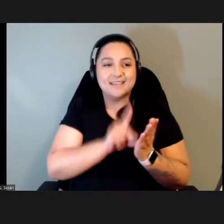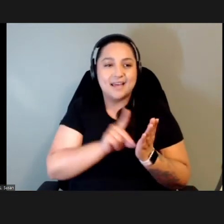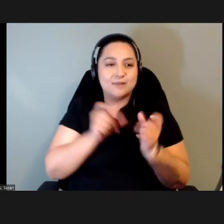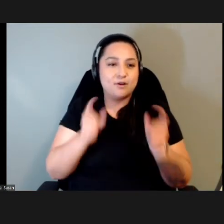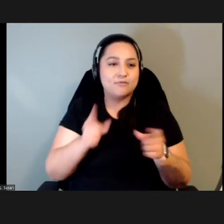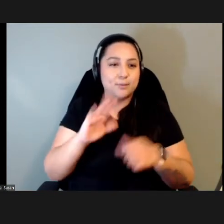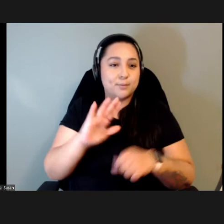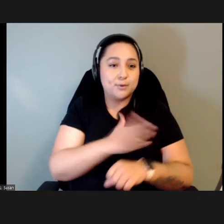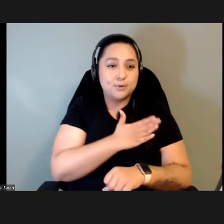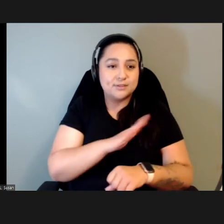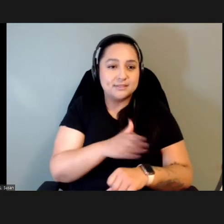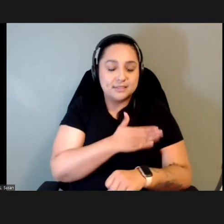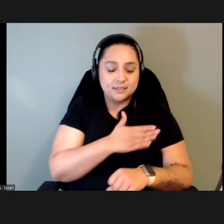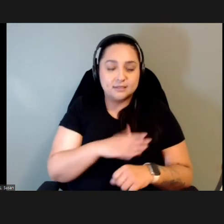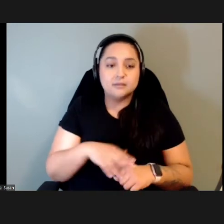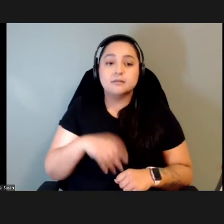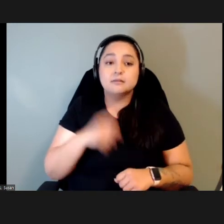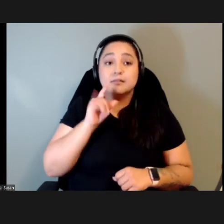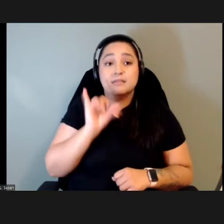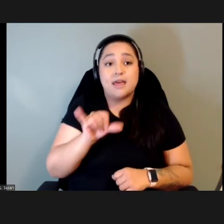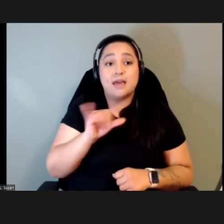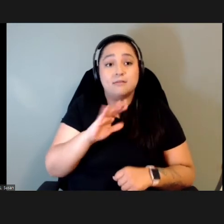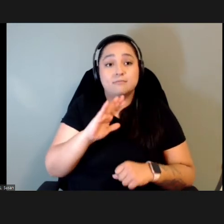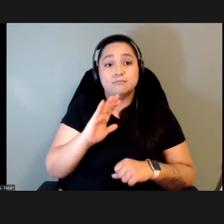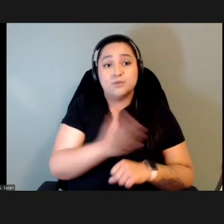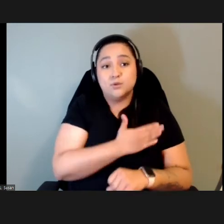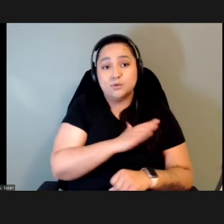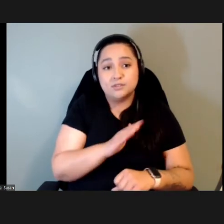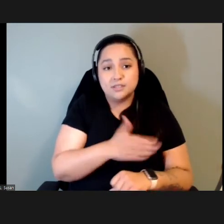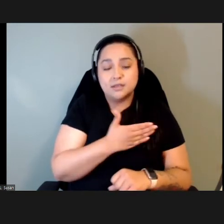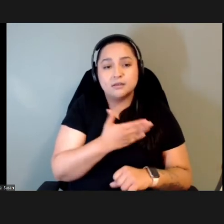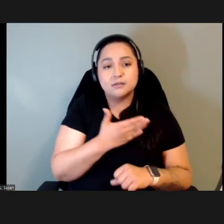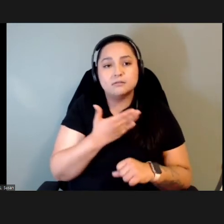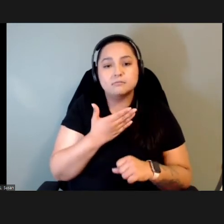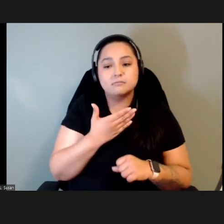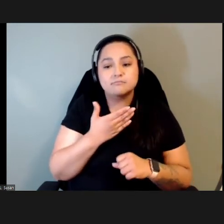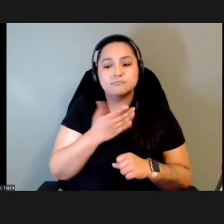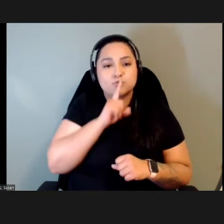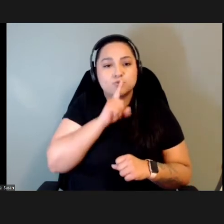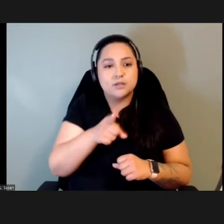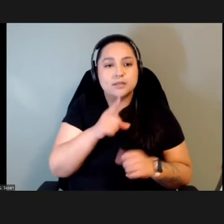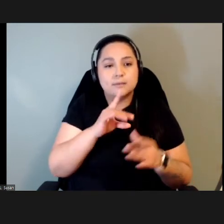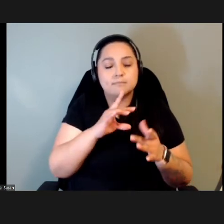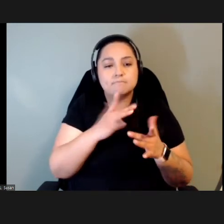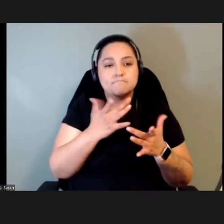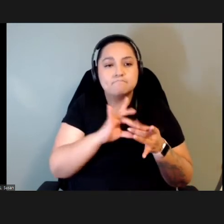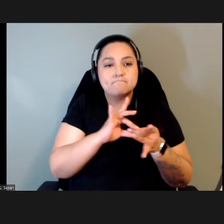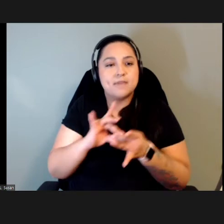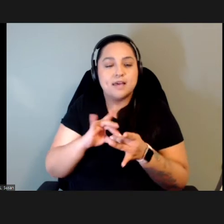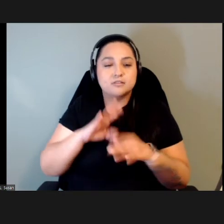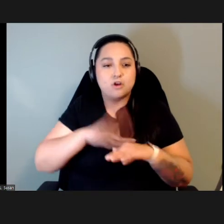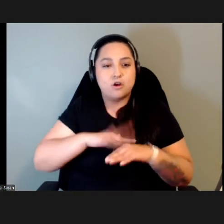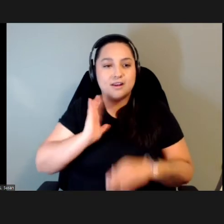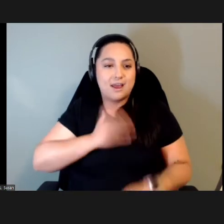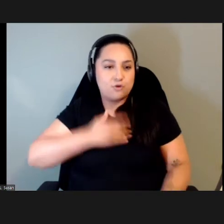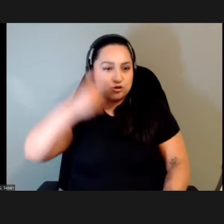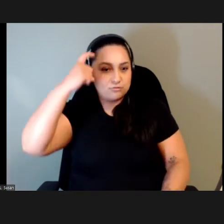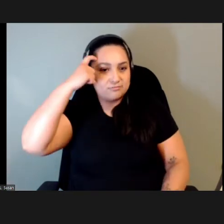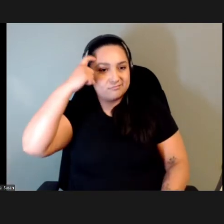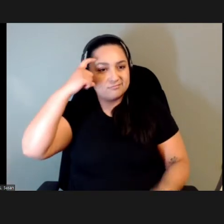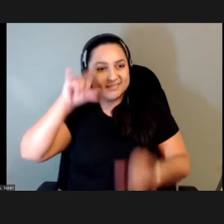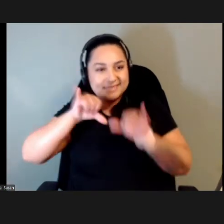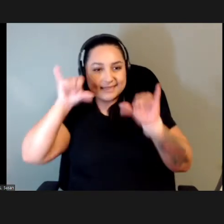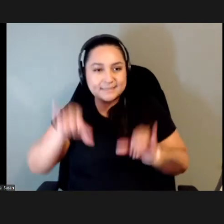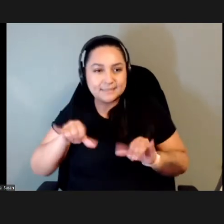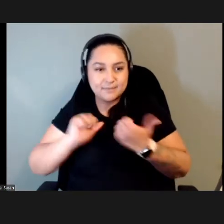This clinical music is based on what the nervous system signals as safety. It's